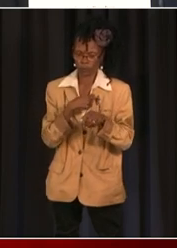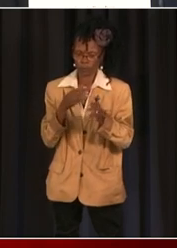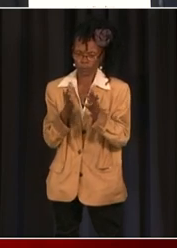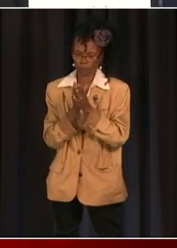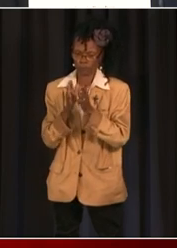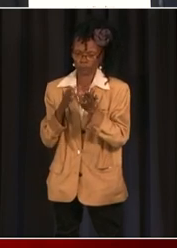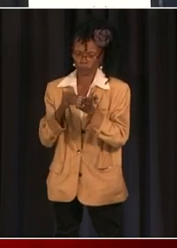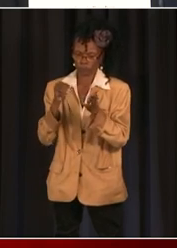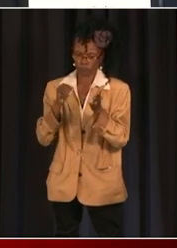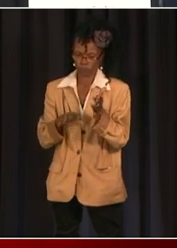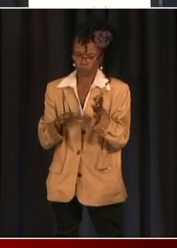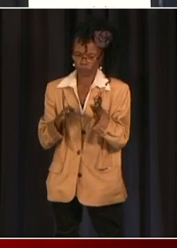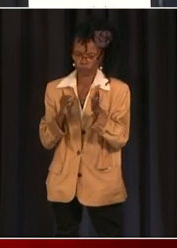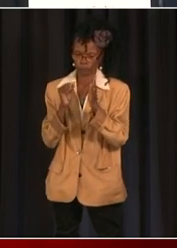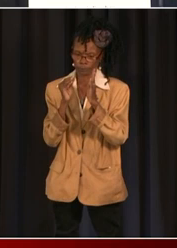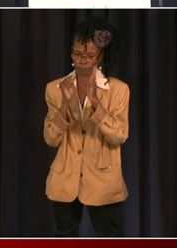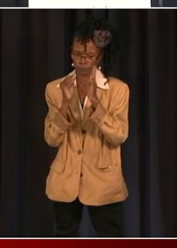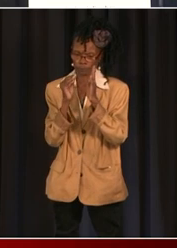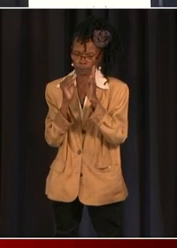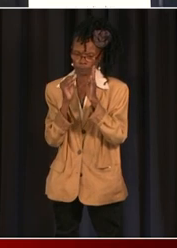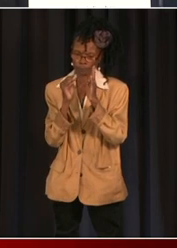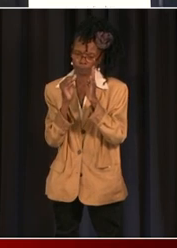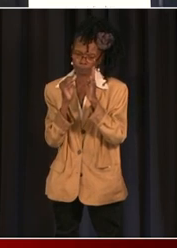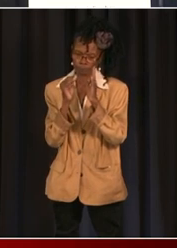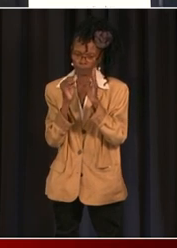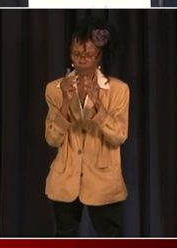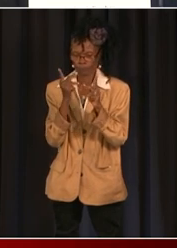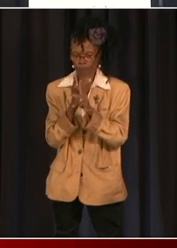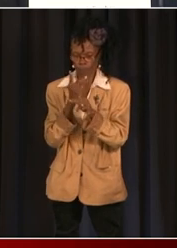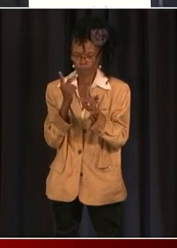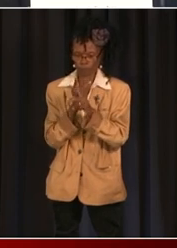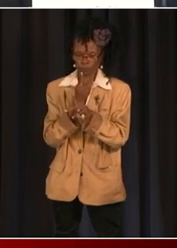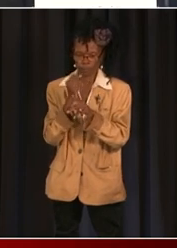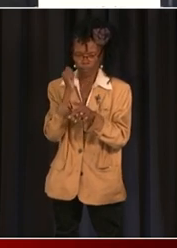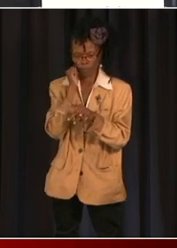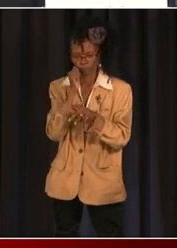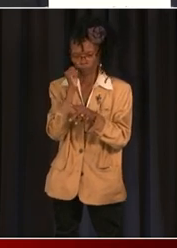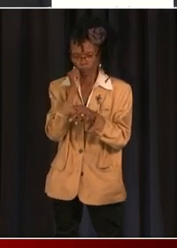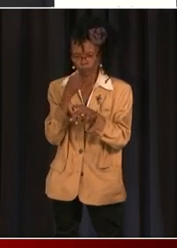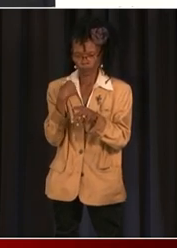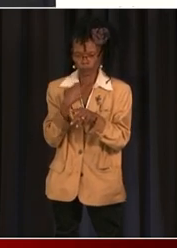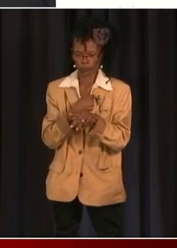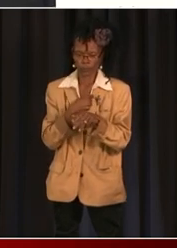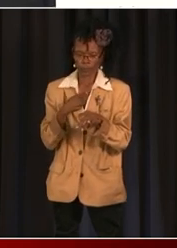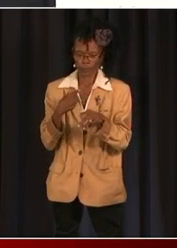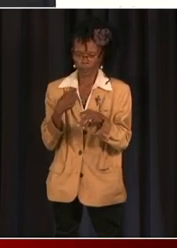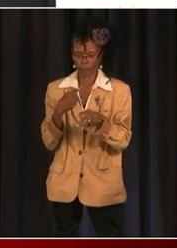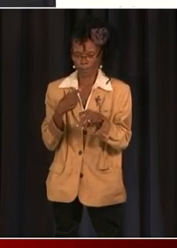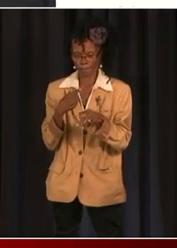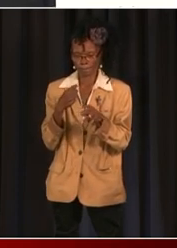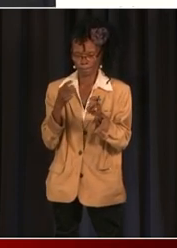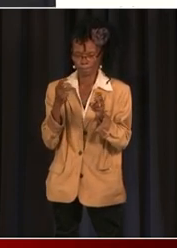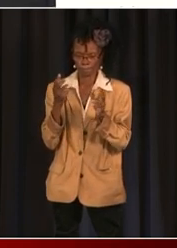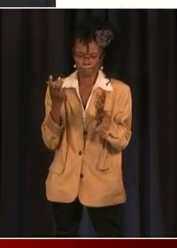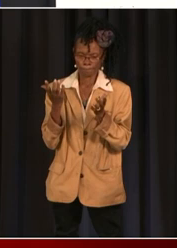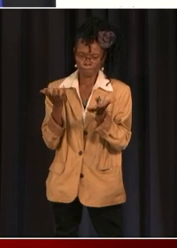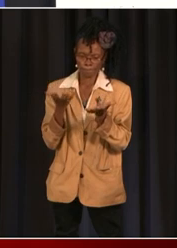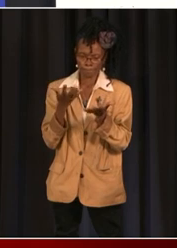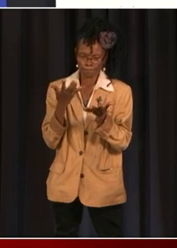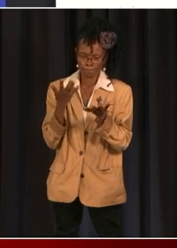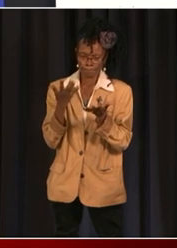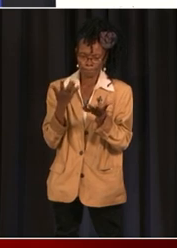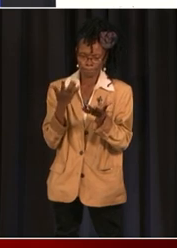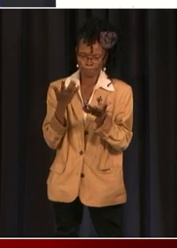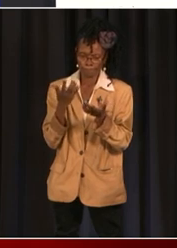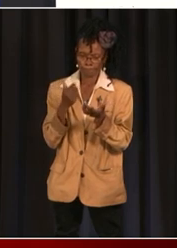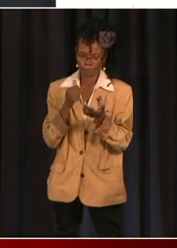and family complete an assessment daily along with staff, and then we will have regular asymptomatic testing for unvaccinated